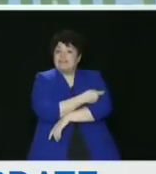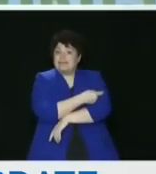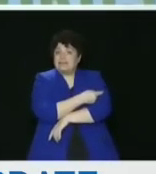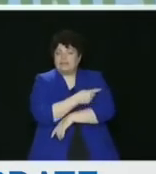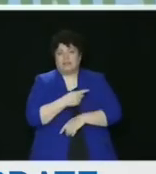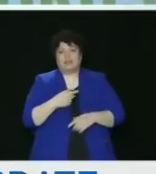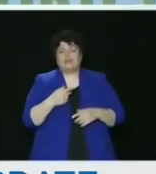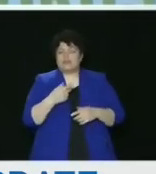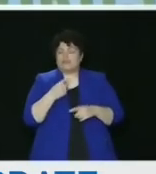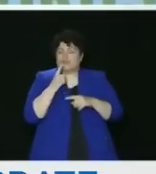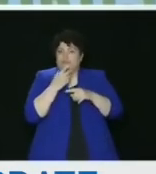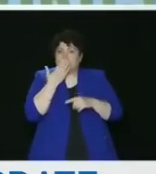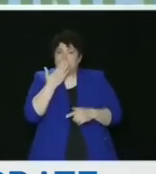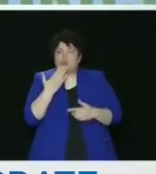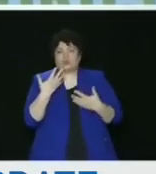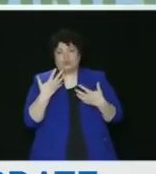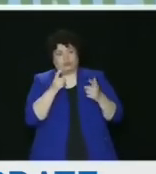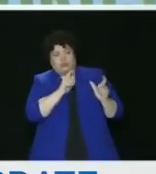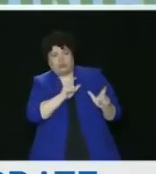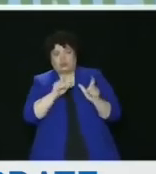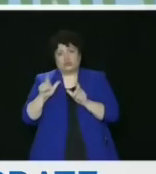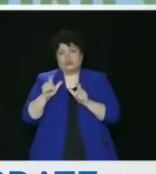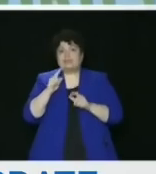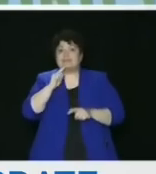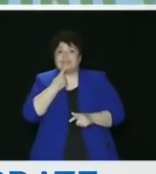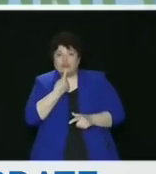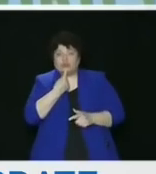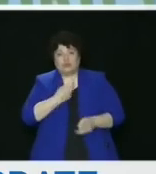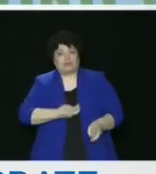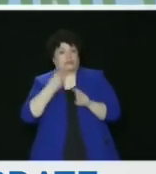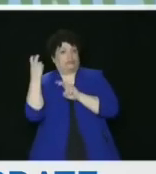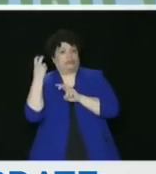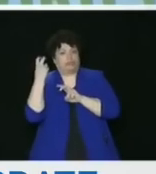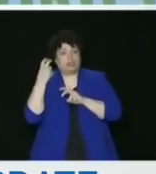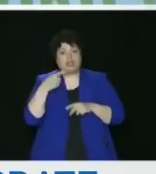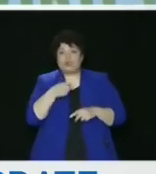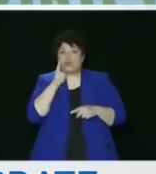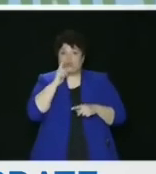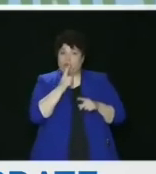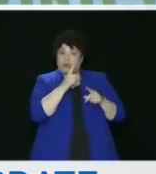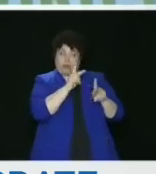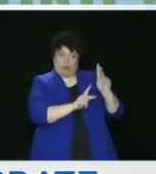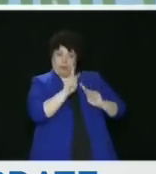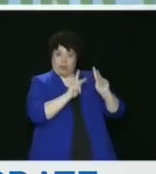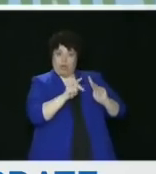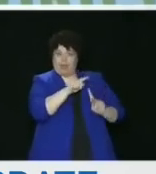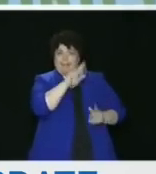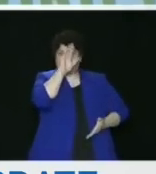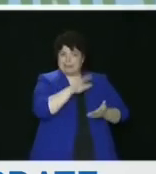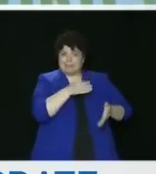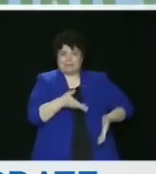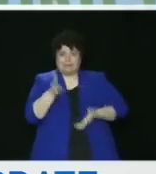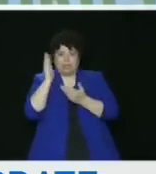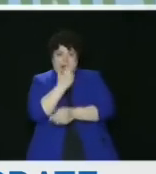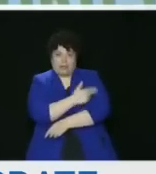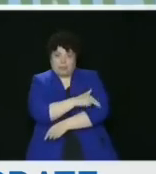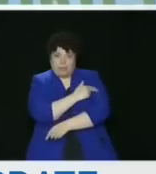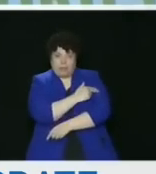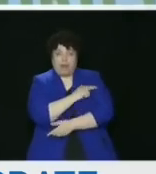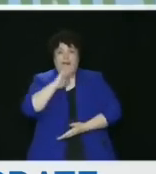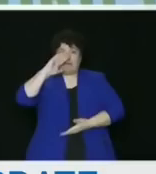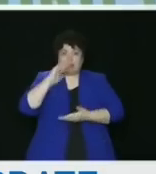outcomes. So for the individual, preventing hospitalizations, ICU admissions, and deaths